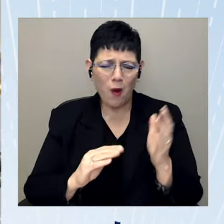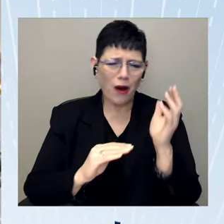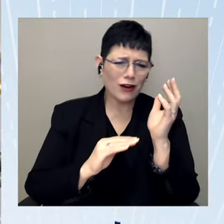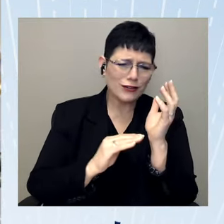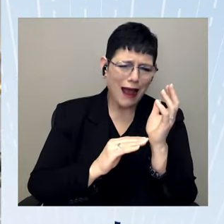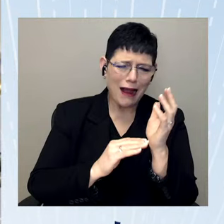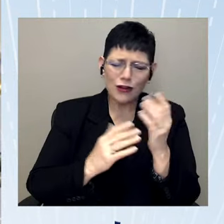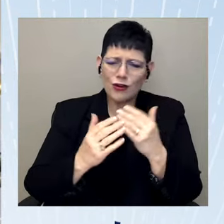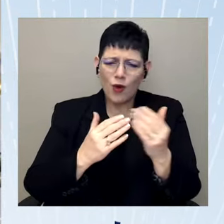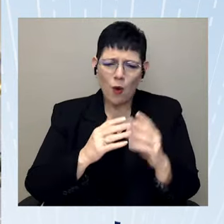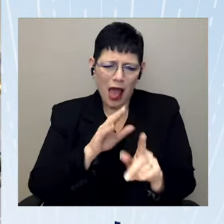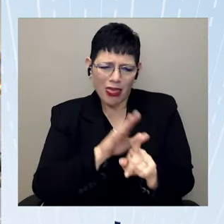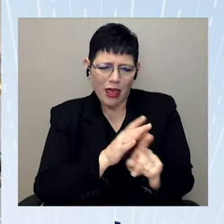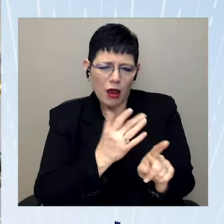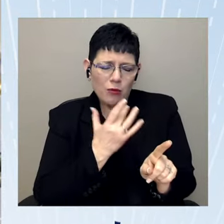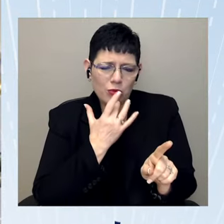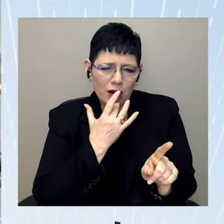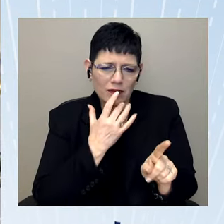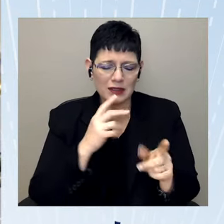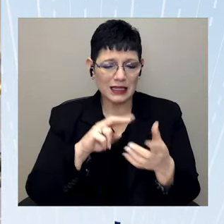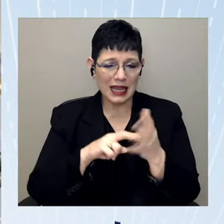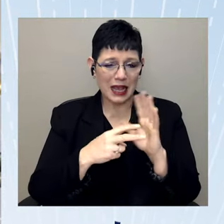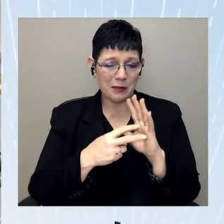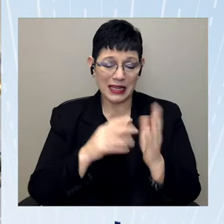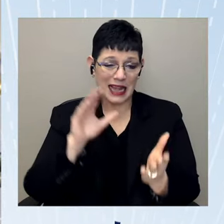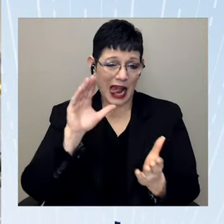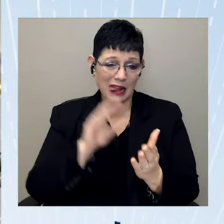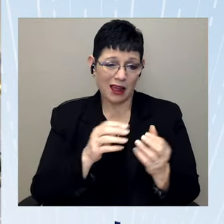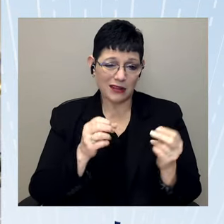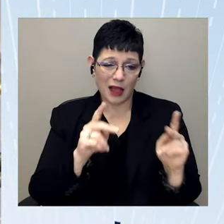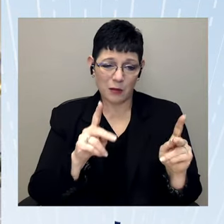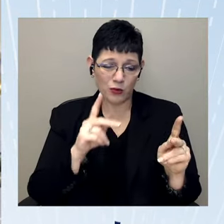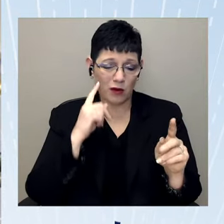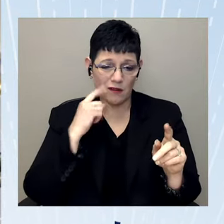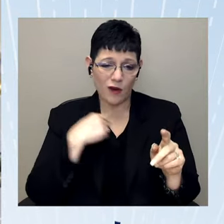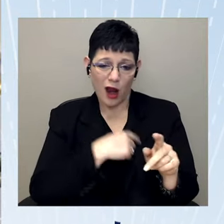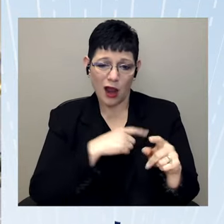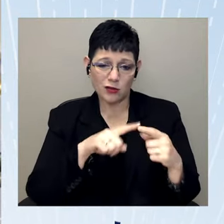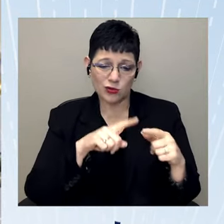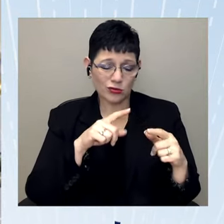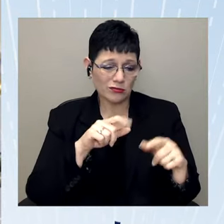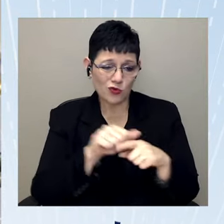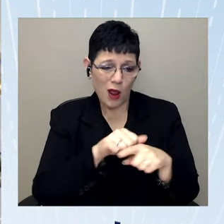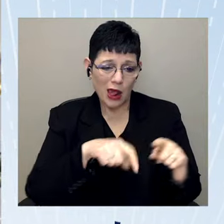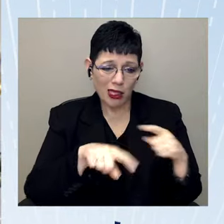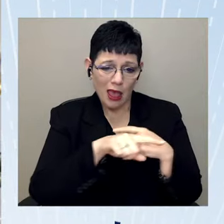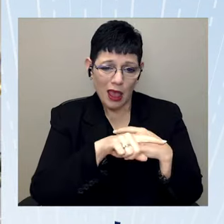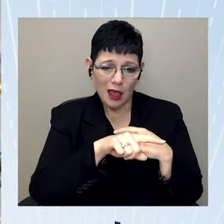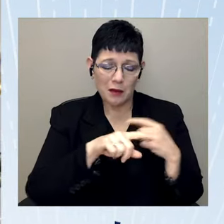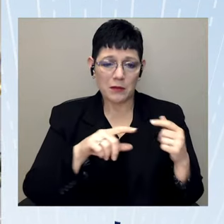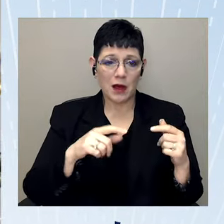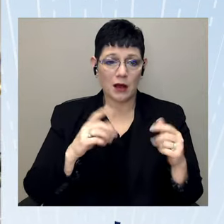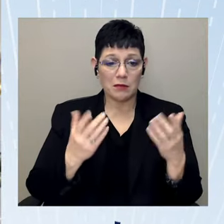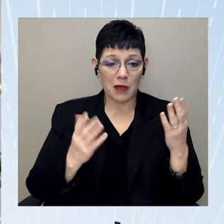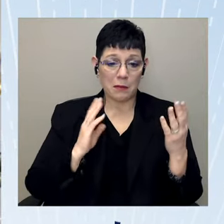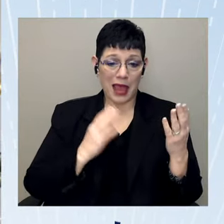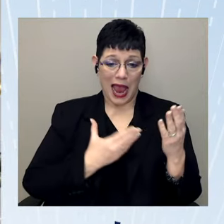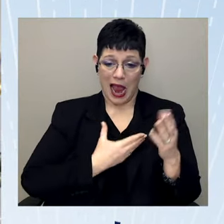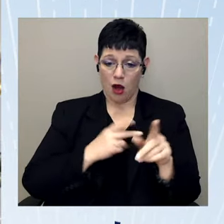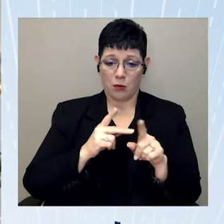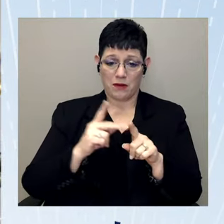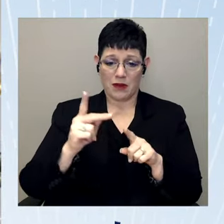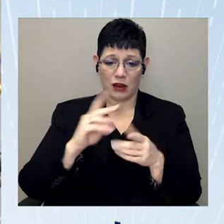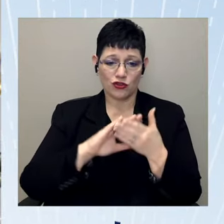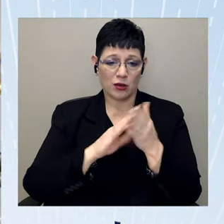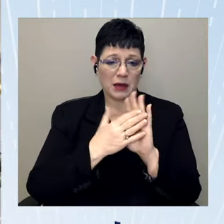is threatened by the possibility of our profession becoming extinct, as it does not pay a